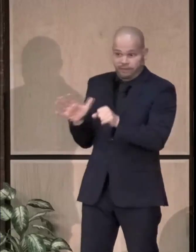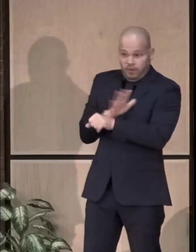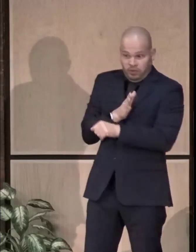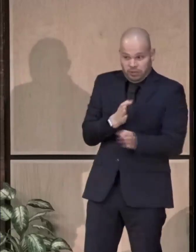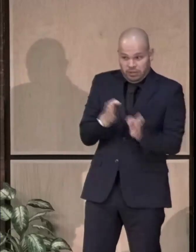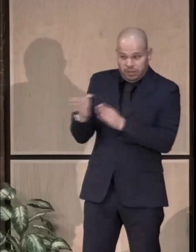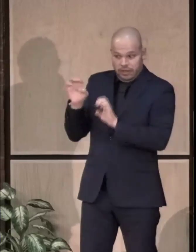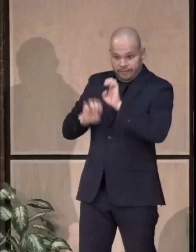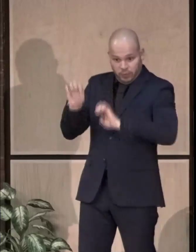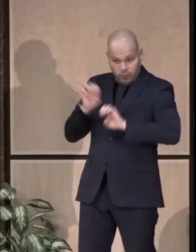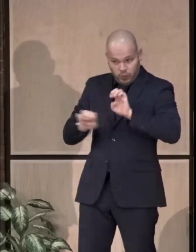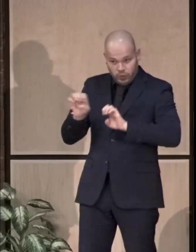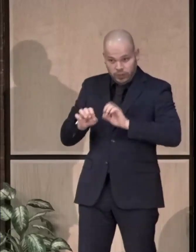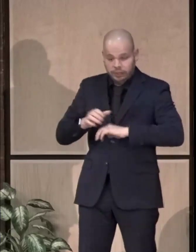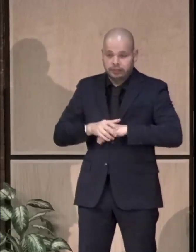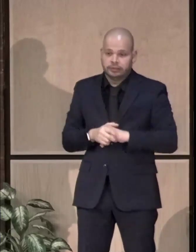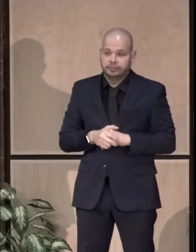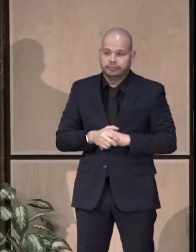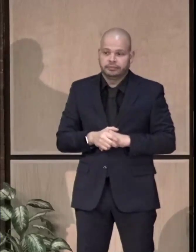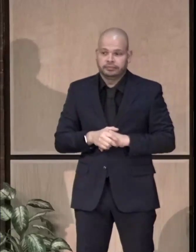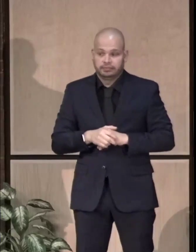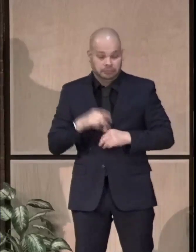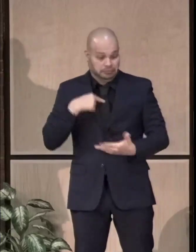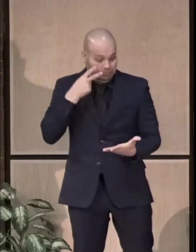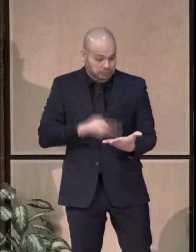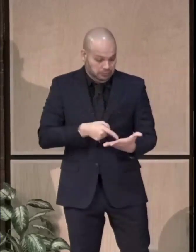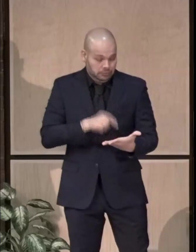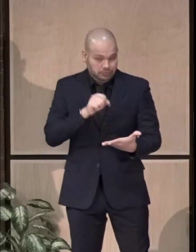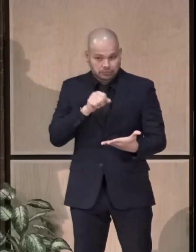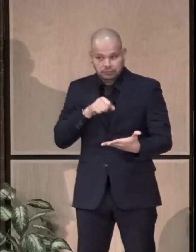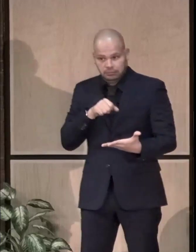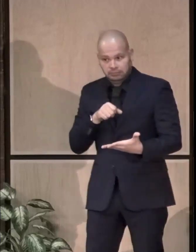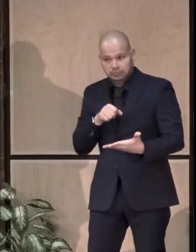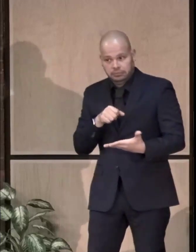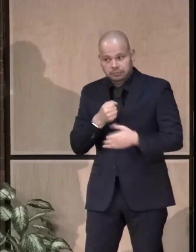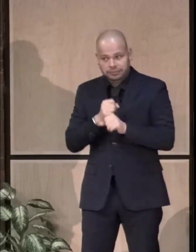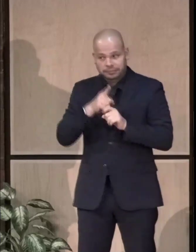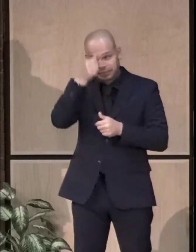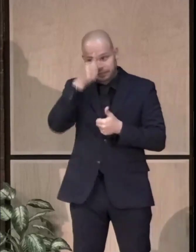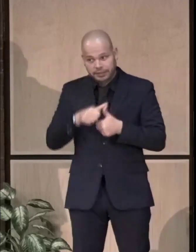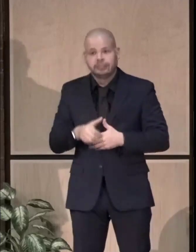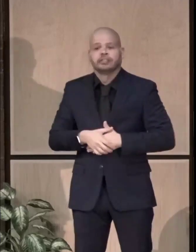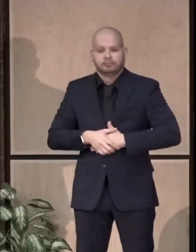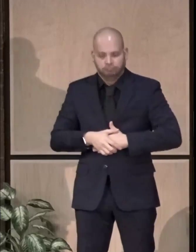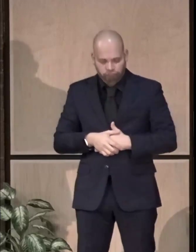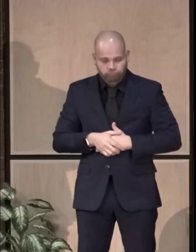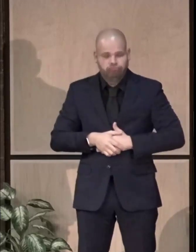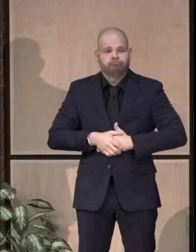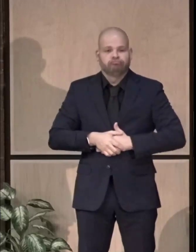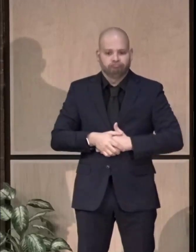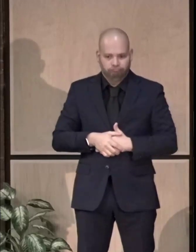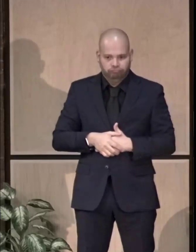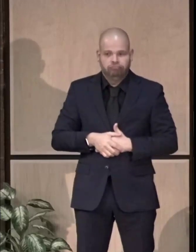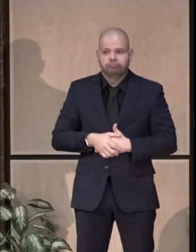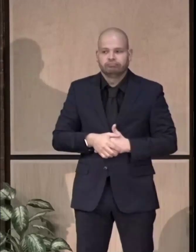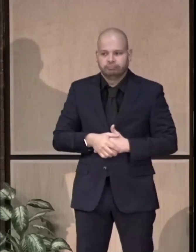that, sir. Okay. So does that refresh your recollection? It does, sir. Okay. And do you recall anything else that you